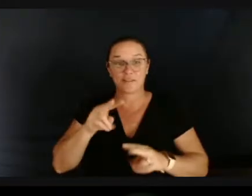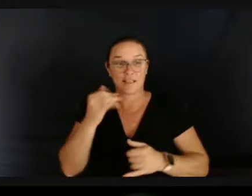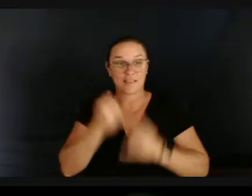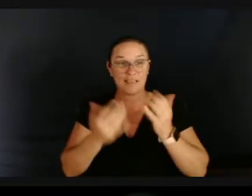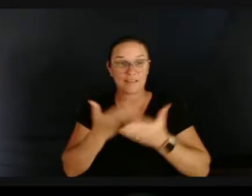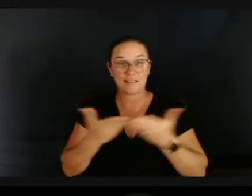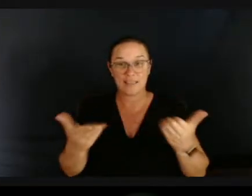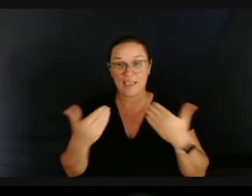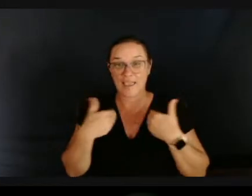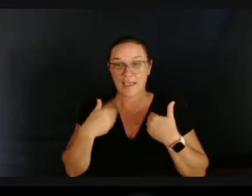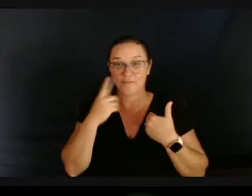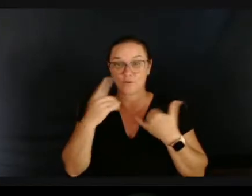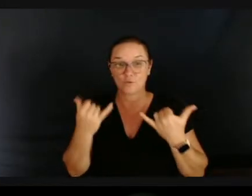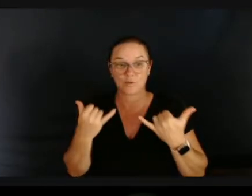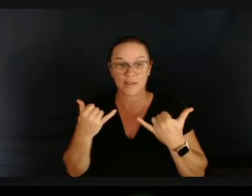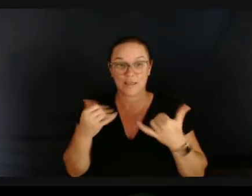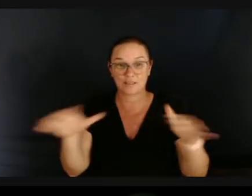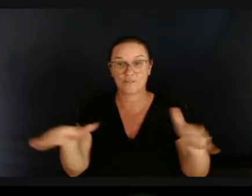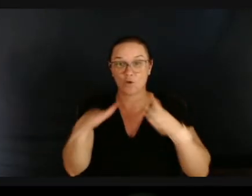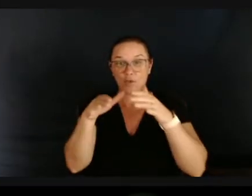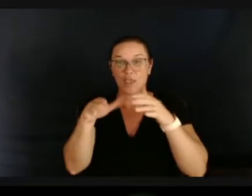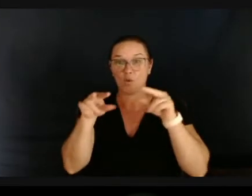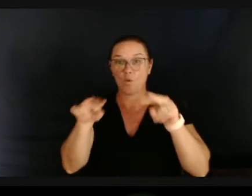menu today is Volcano Watch,